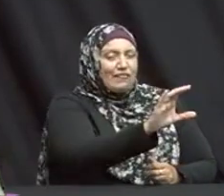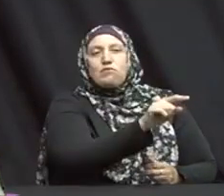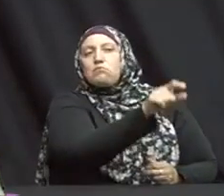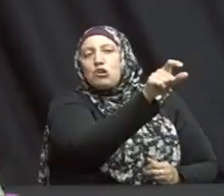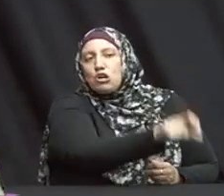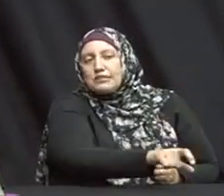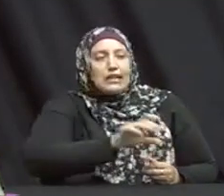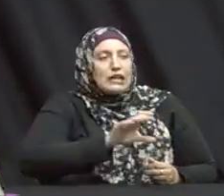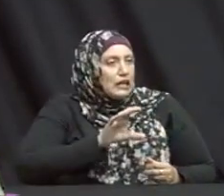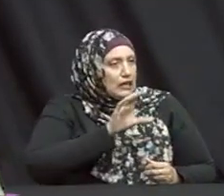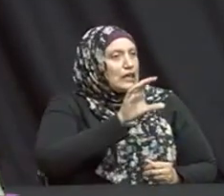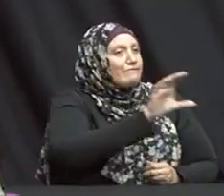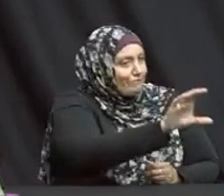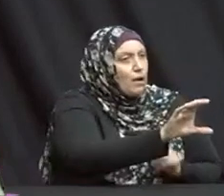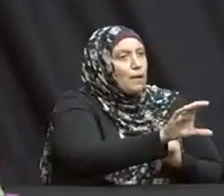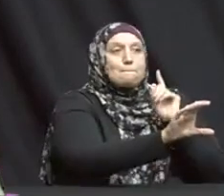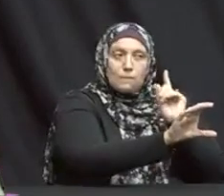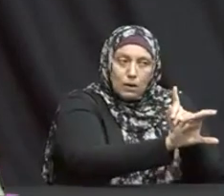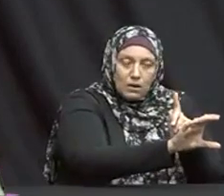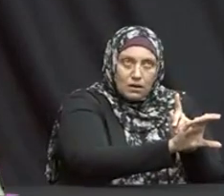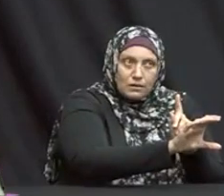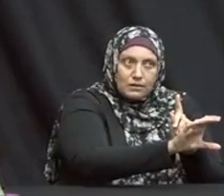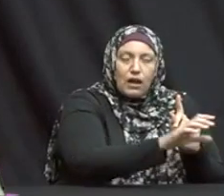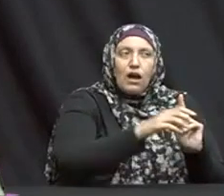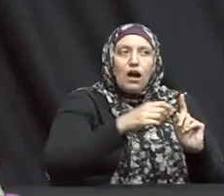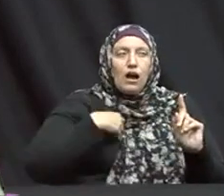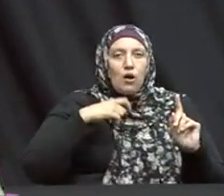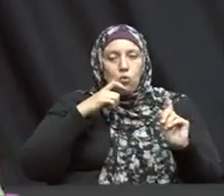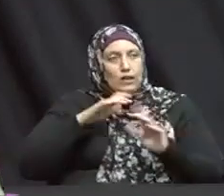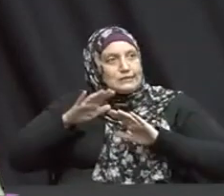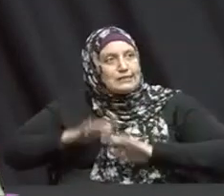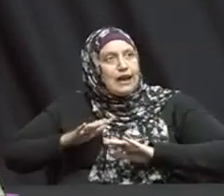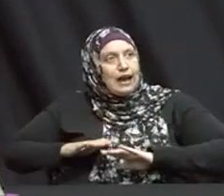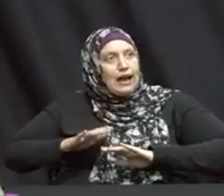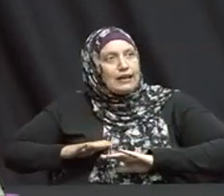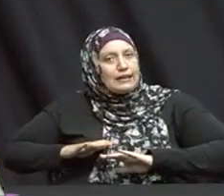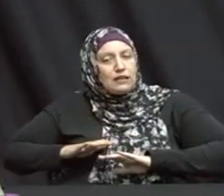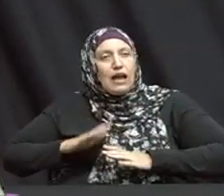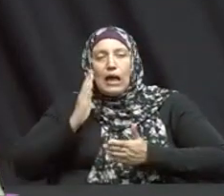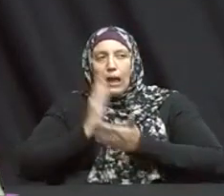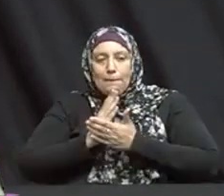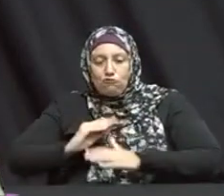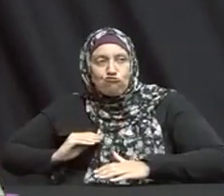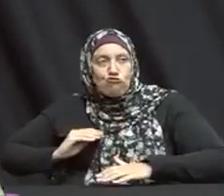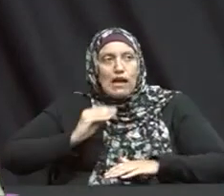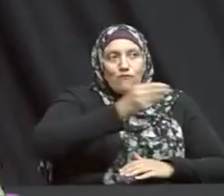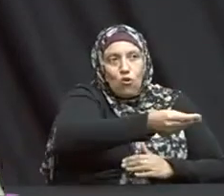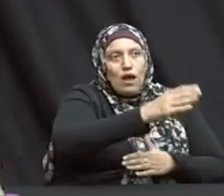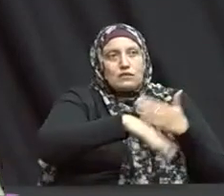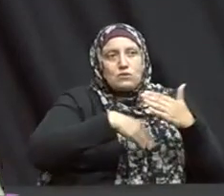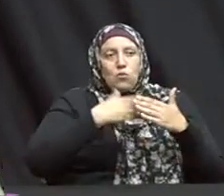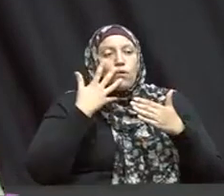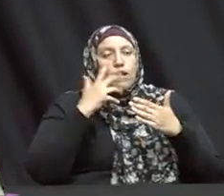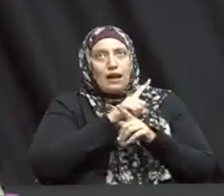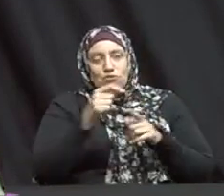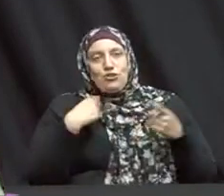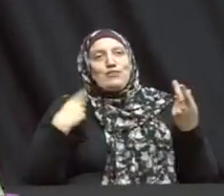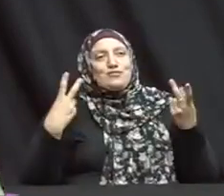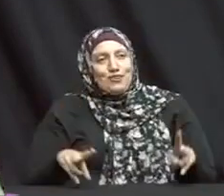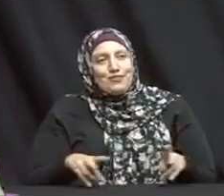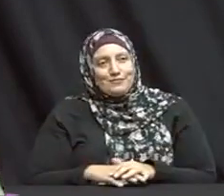can the agreement involve that the actual transfer will take place after the person's death? And if I